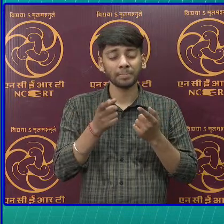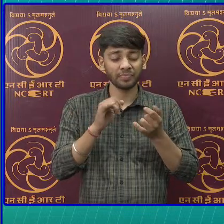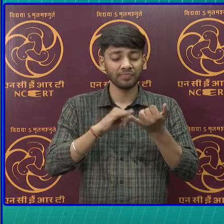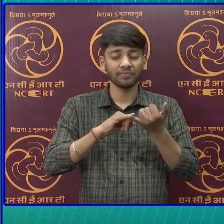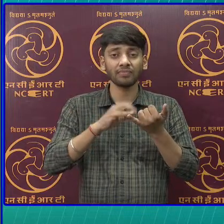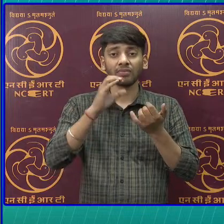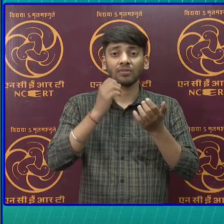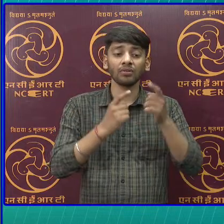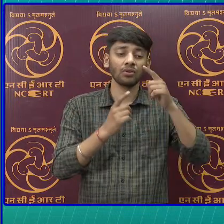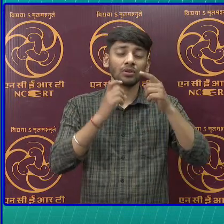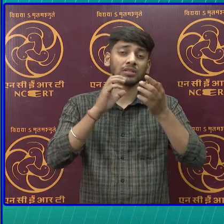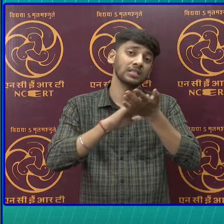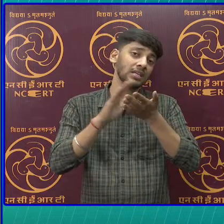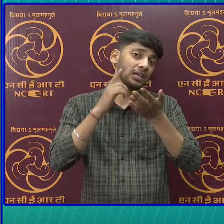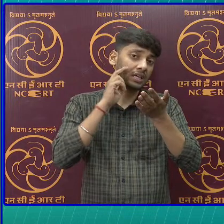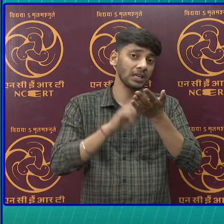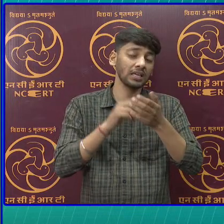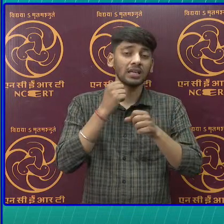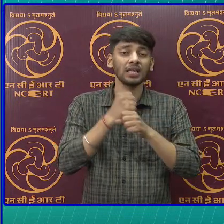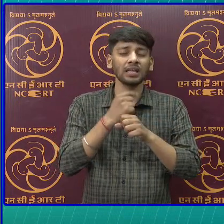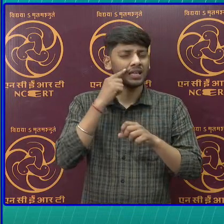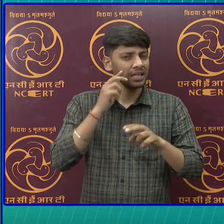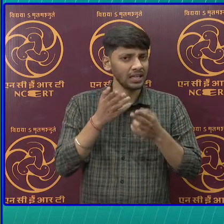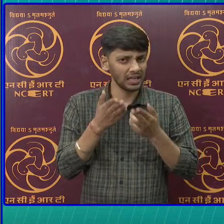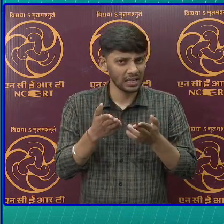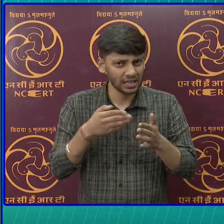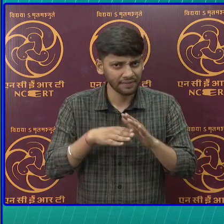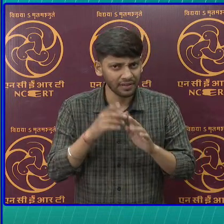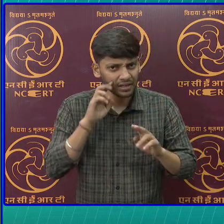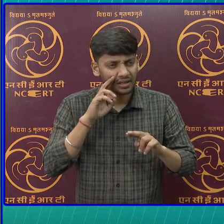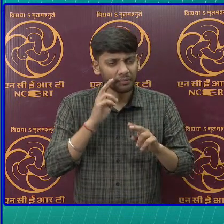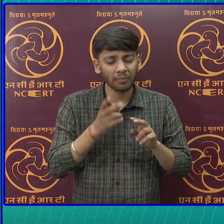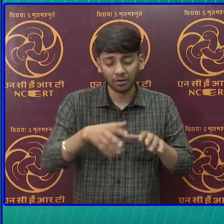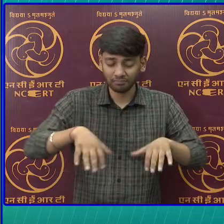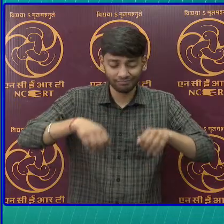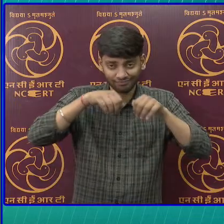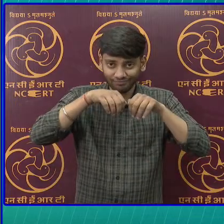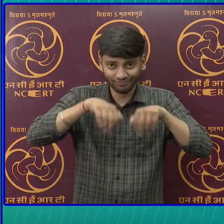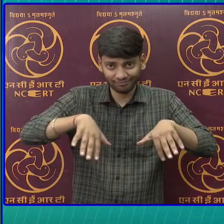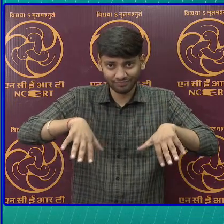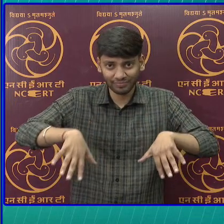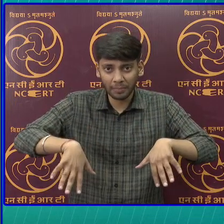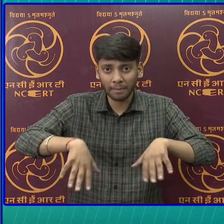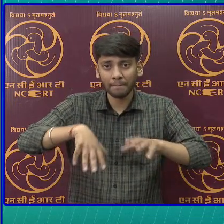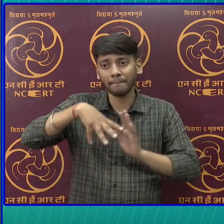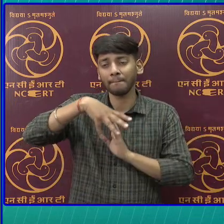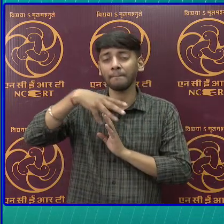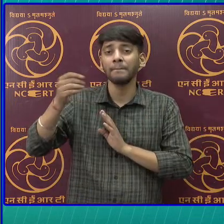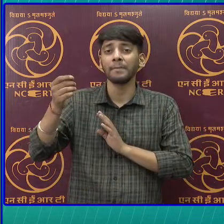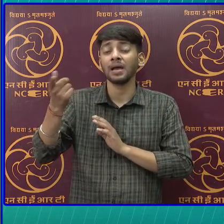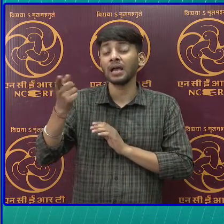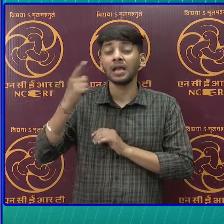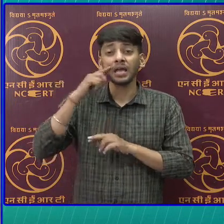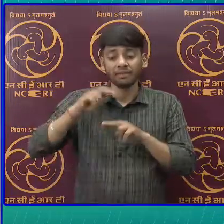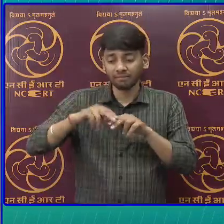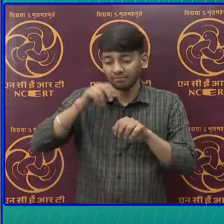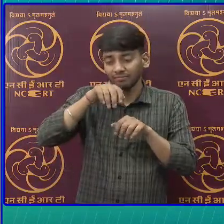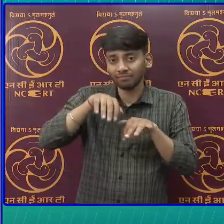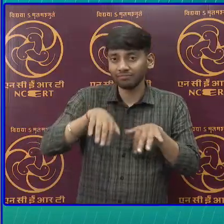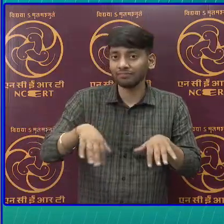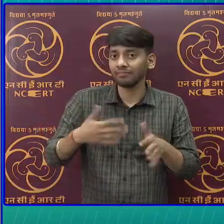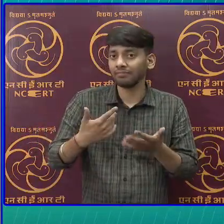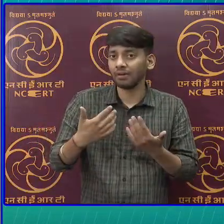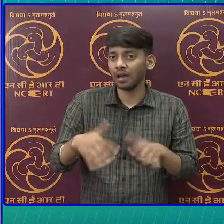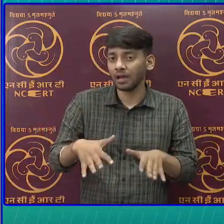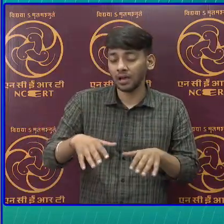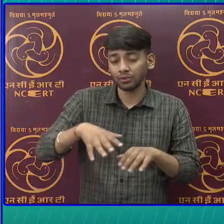and choking, scorching means then you have to, once you pulled out the roots, then you have to expose the roots to the sunlight, and